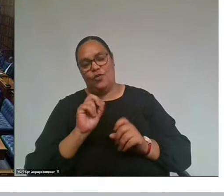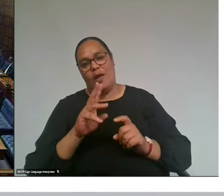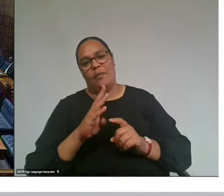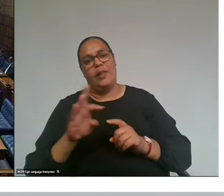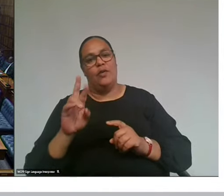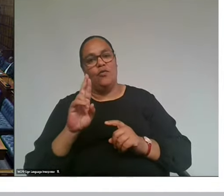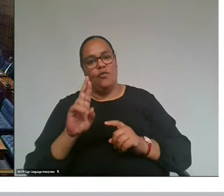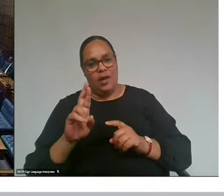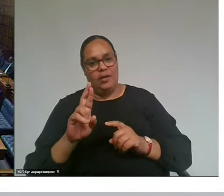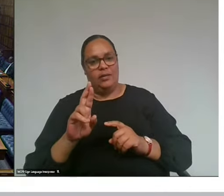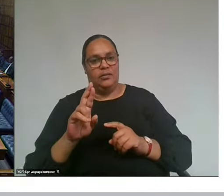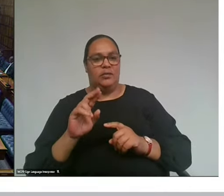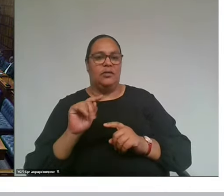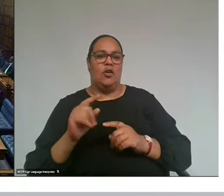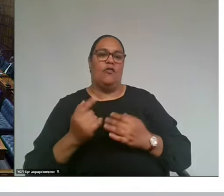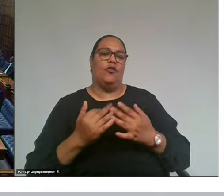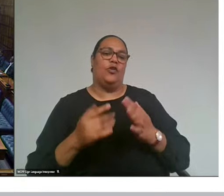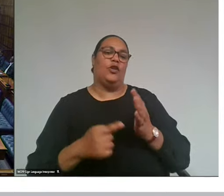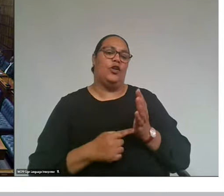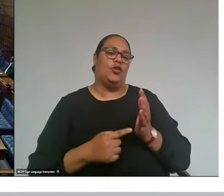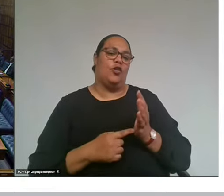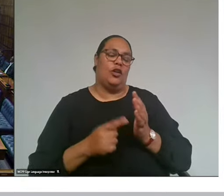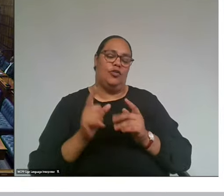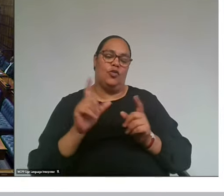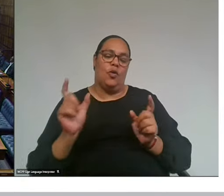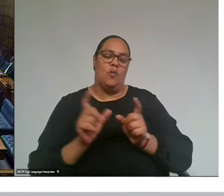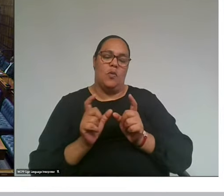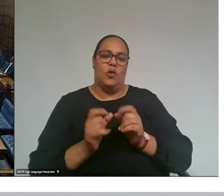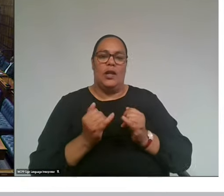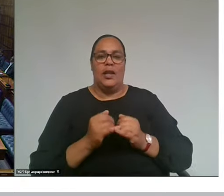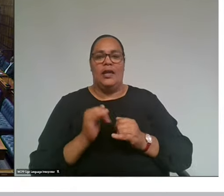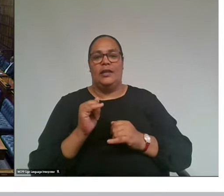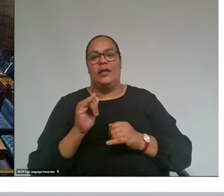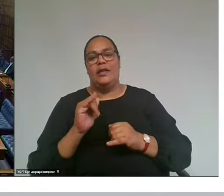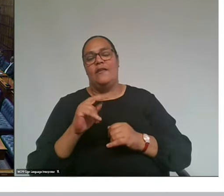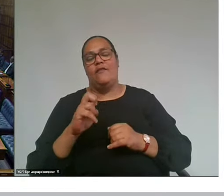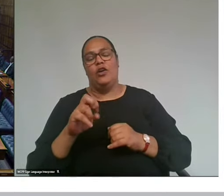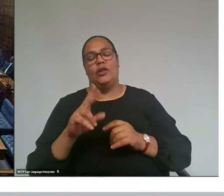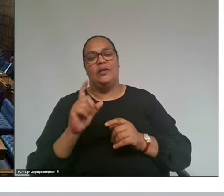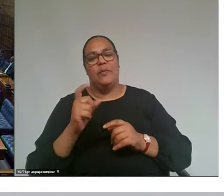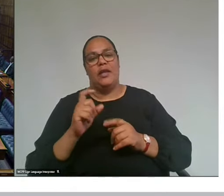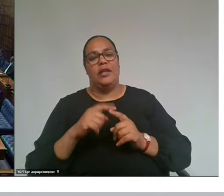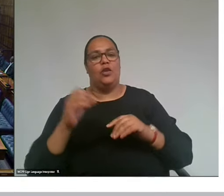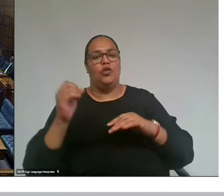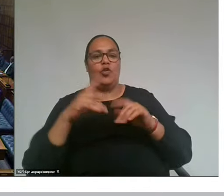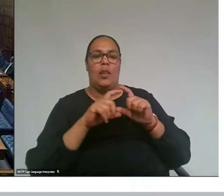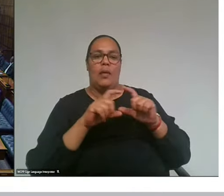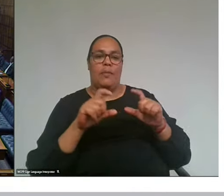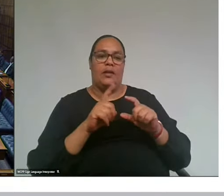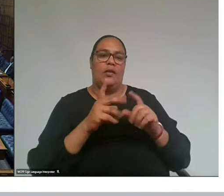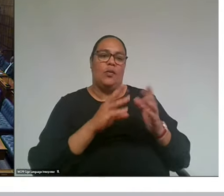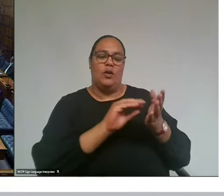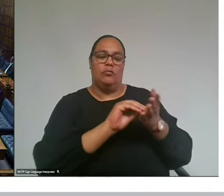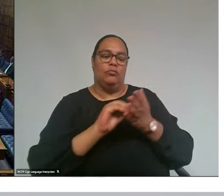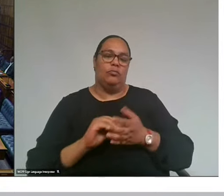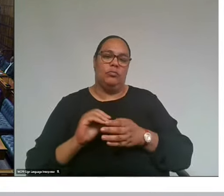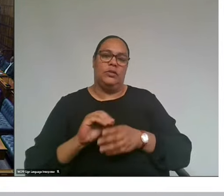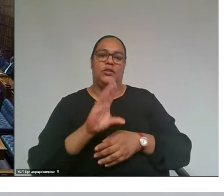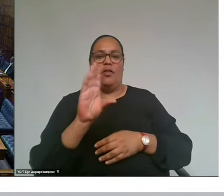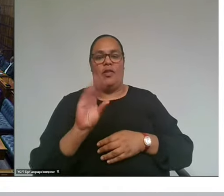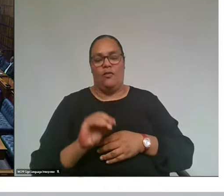Rands of of Green Technology components like inverters batteries and solar panels were imported into South